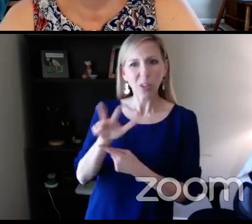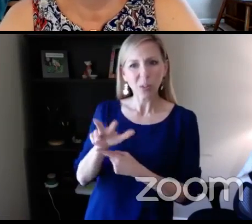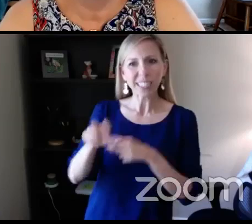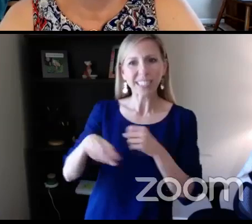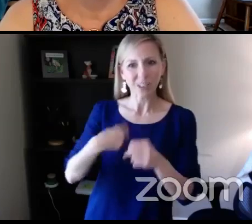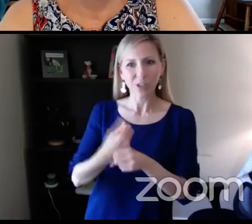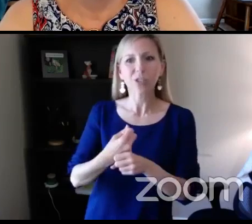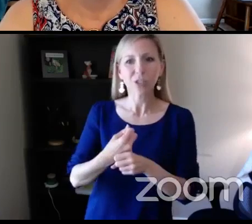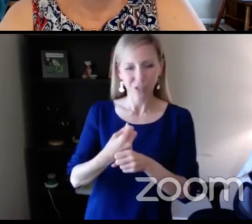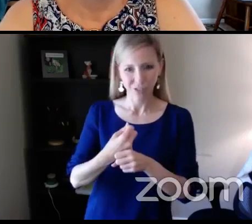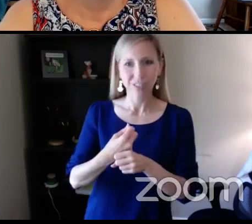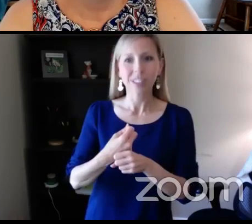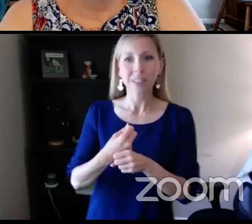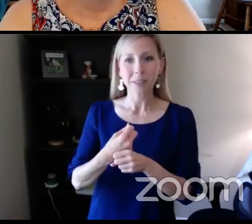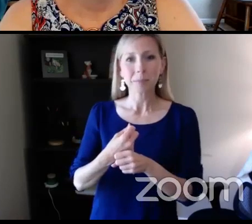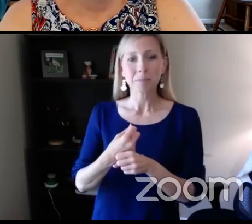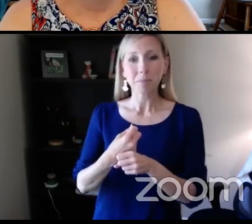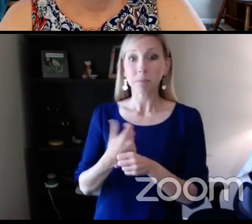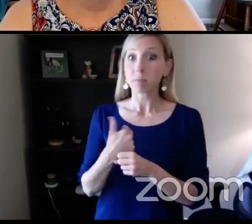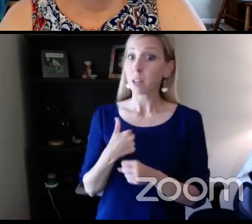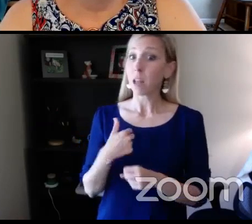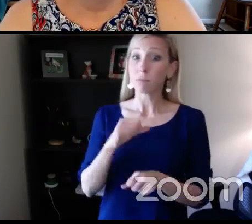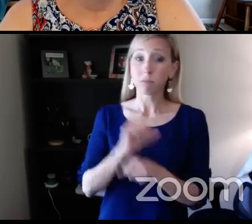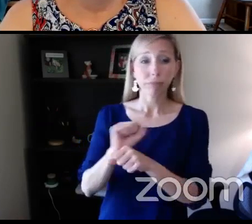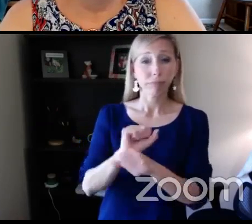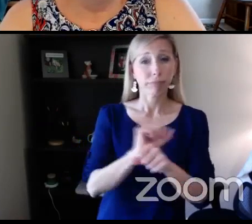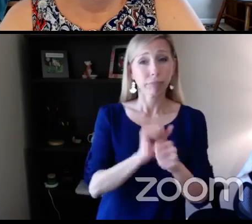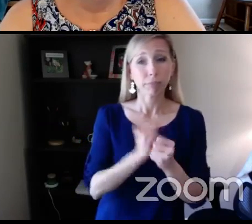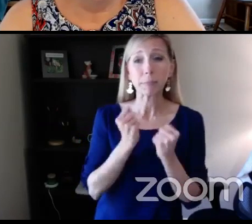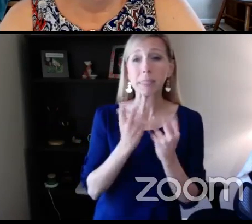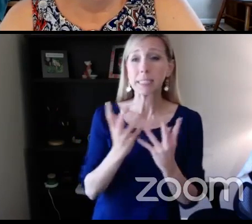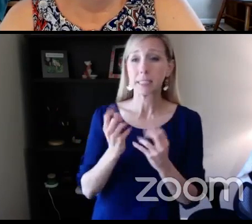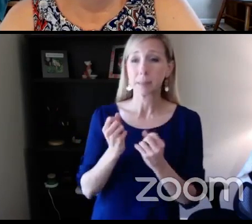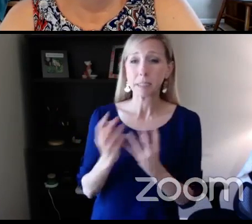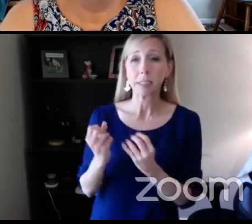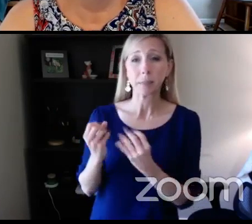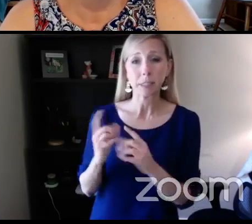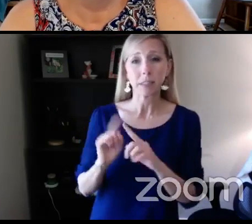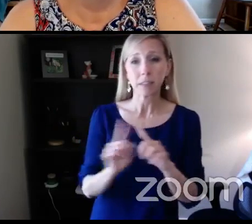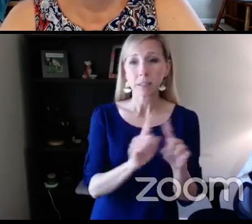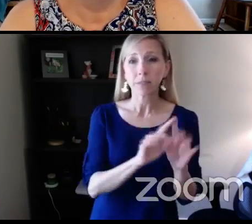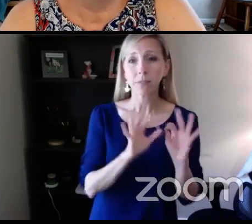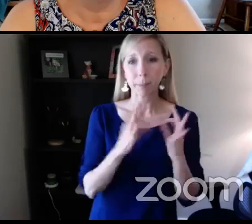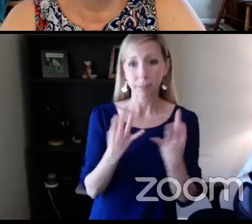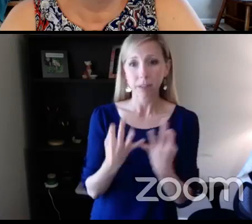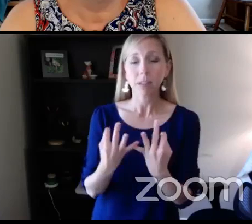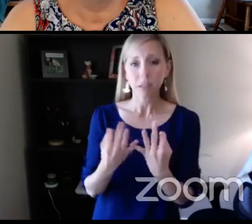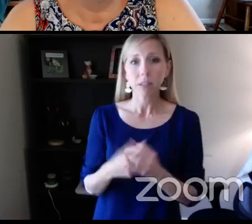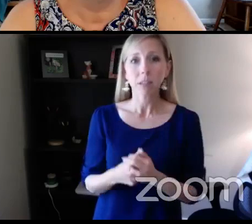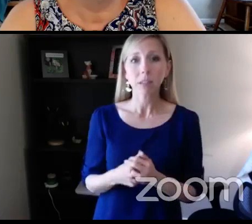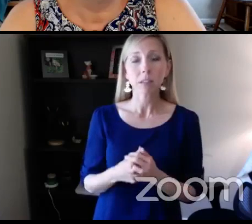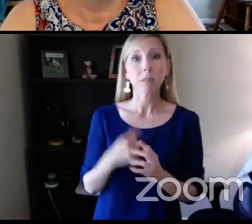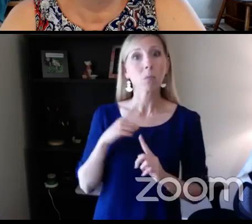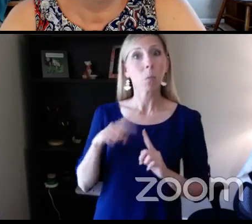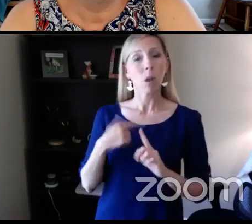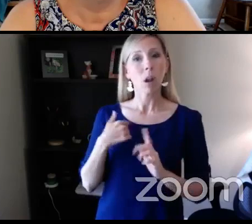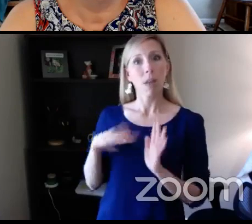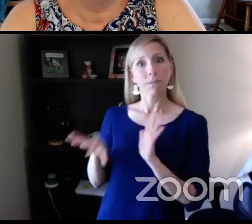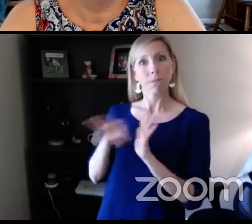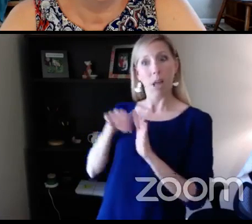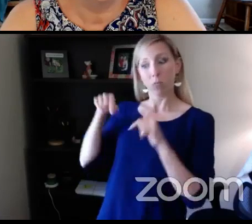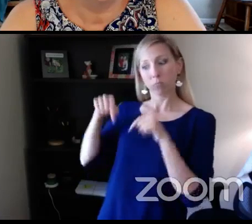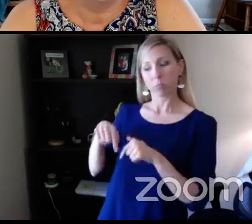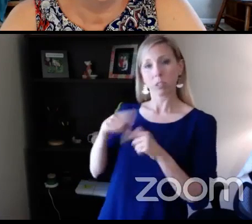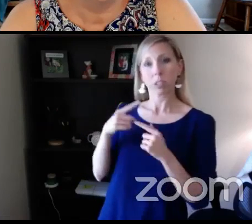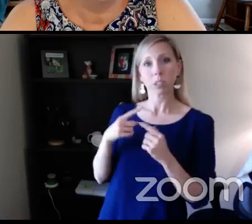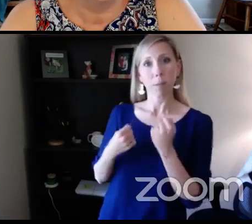And I've worked with many, many families. And so when I found Supporting Success for Children